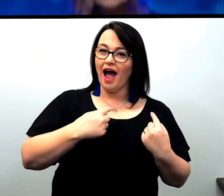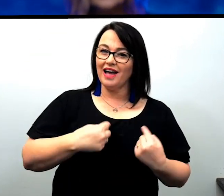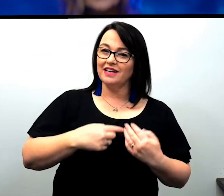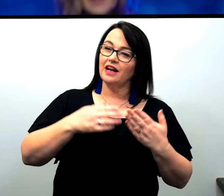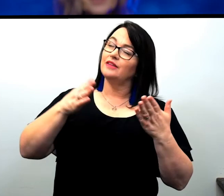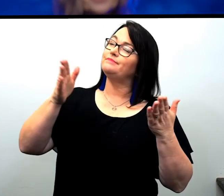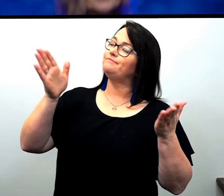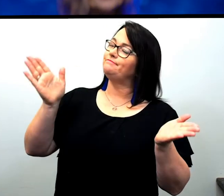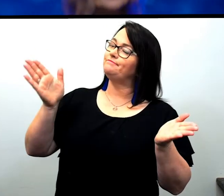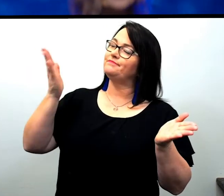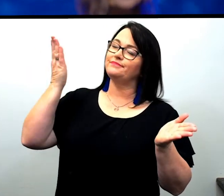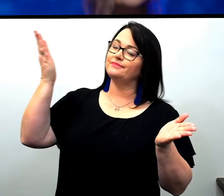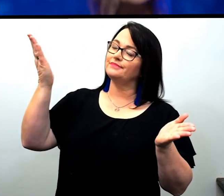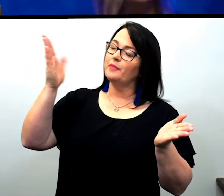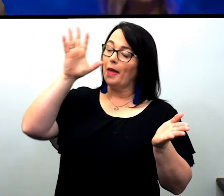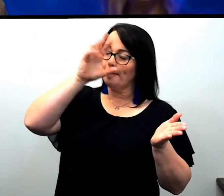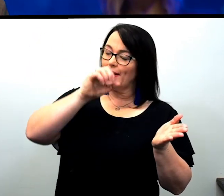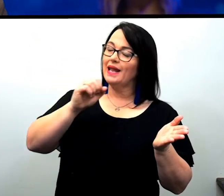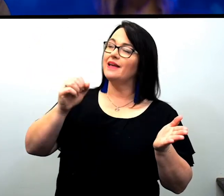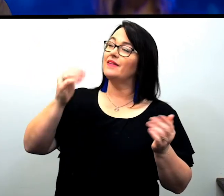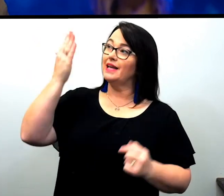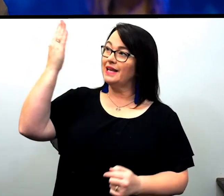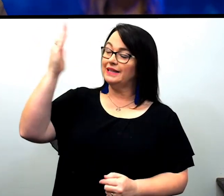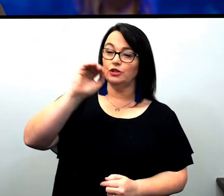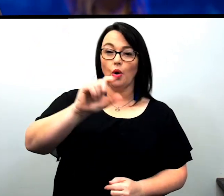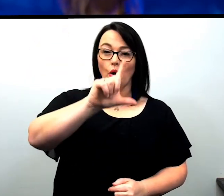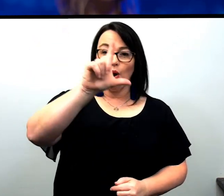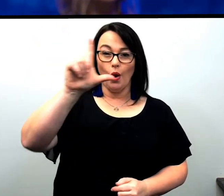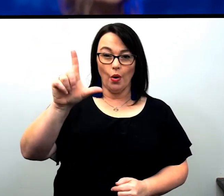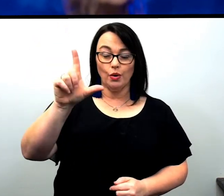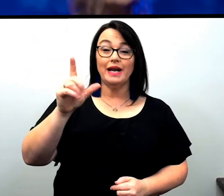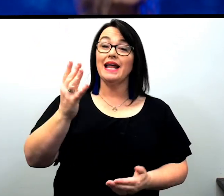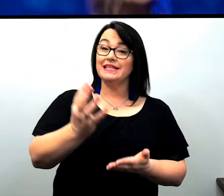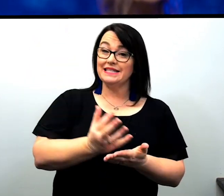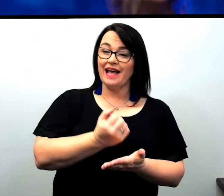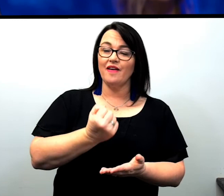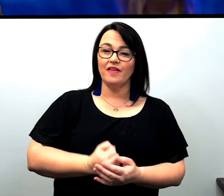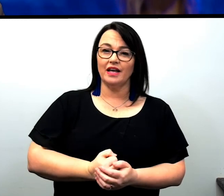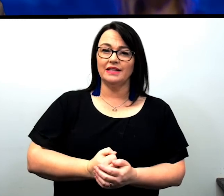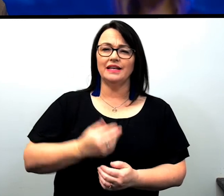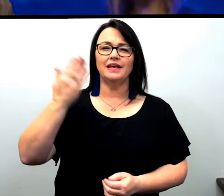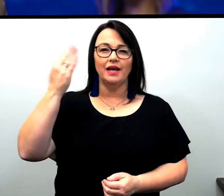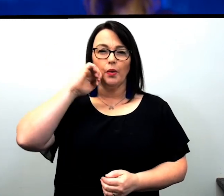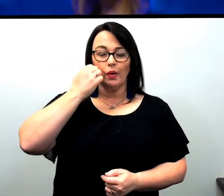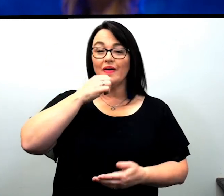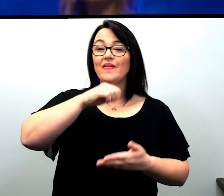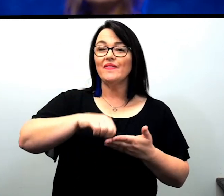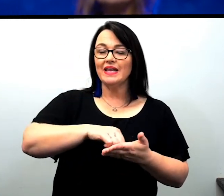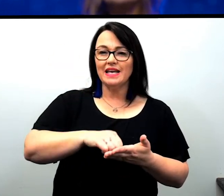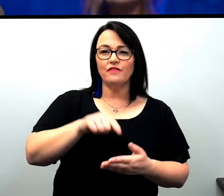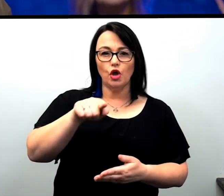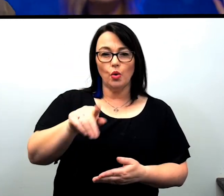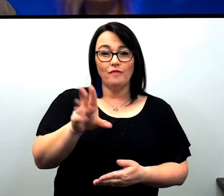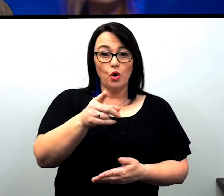Him, if you believe that Jesus is your Lord and is your Savior, He'd come and forgive you of your